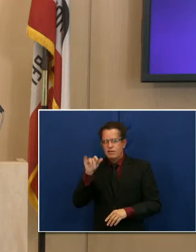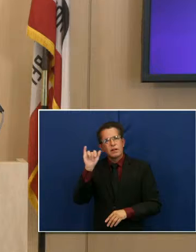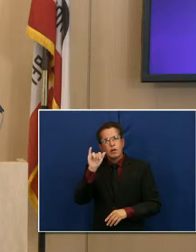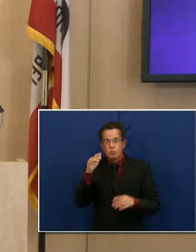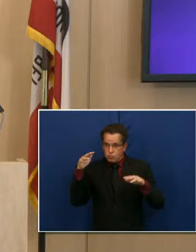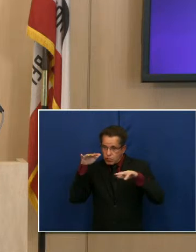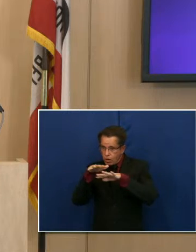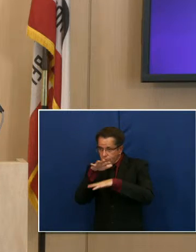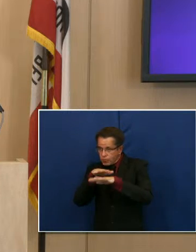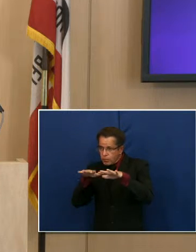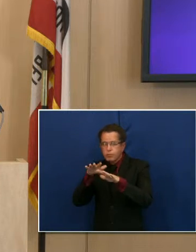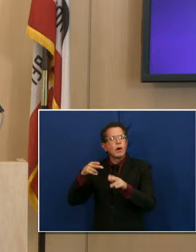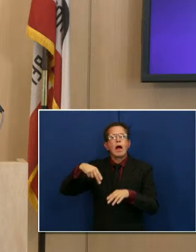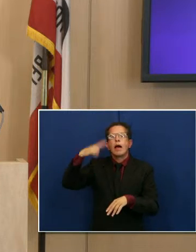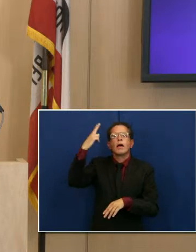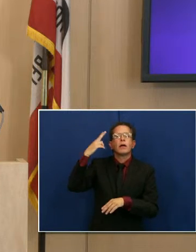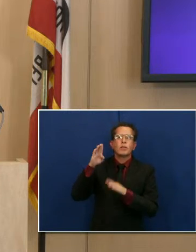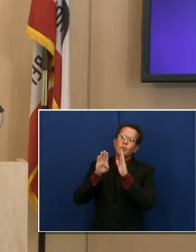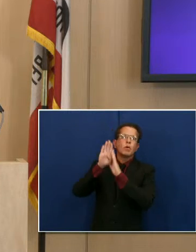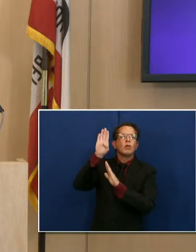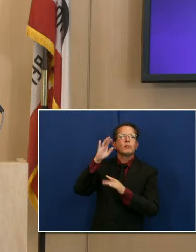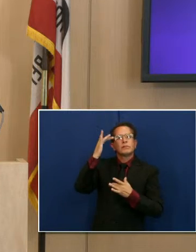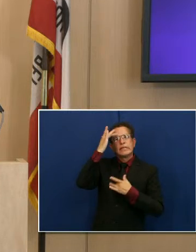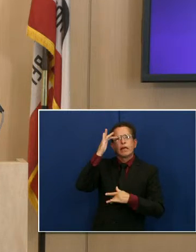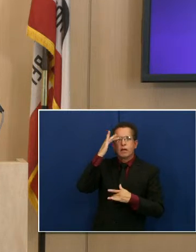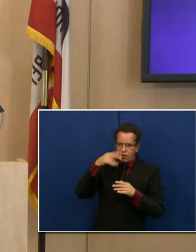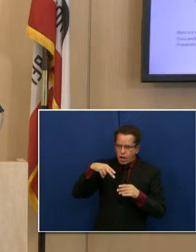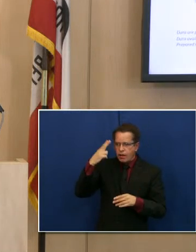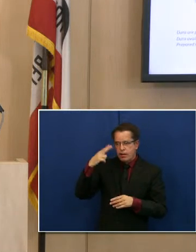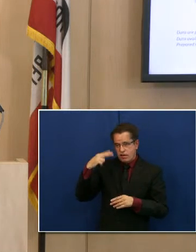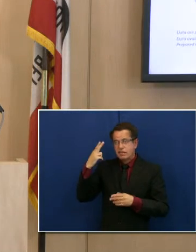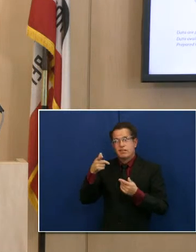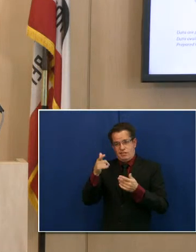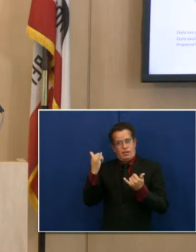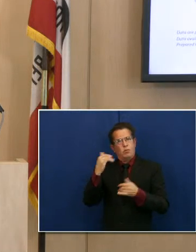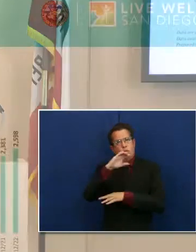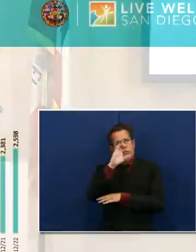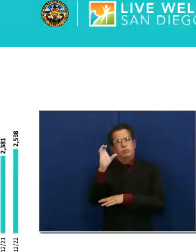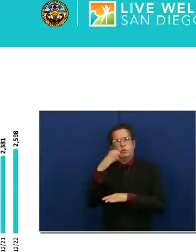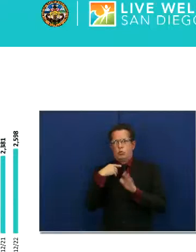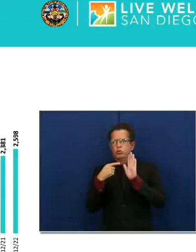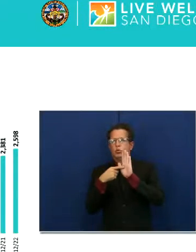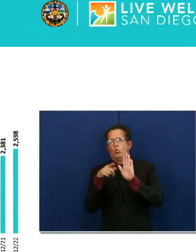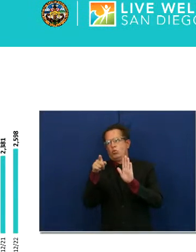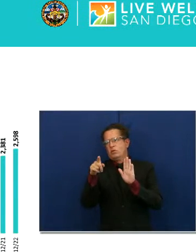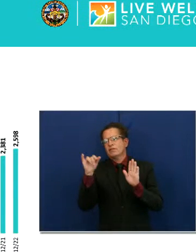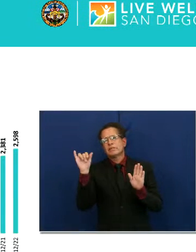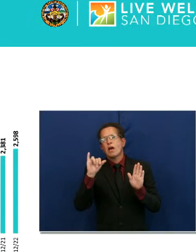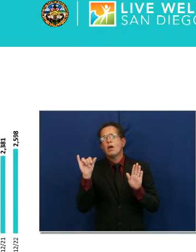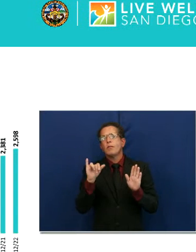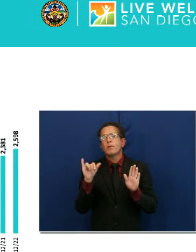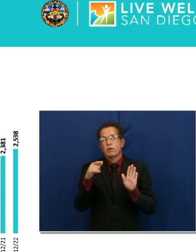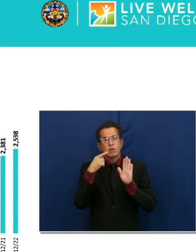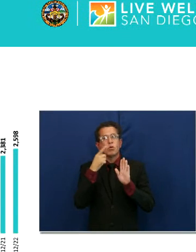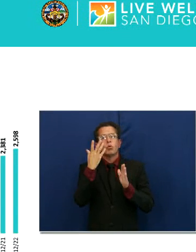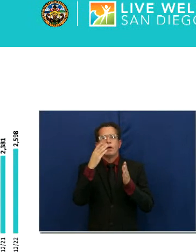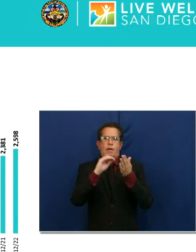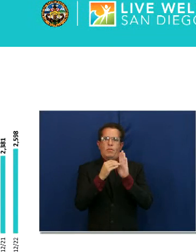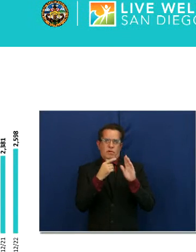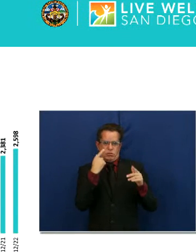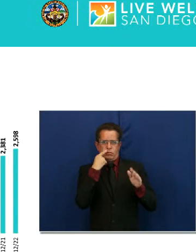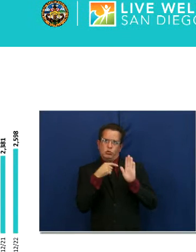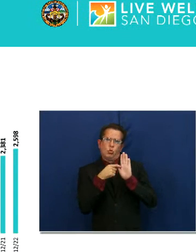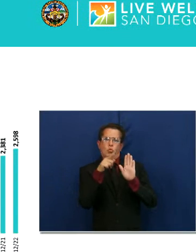the Thanksgiving holiday. In this next slide, I want to share with you just what the numbers have looked like over